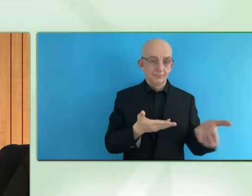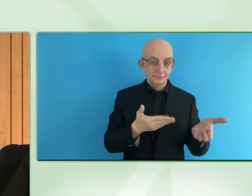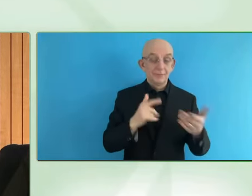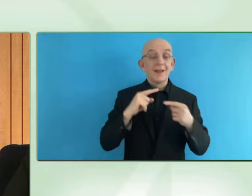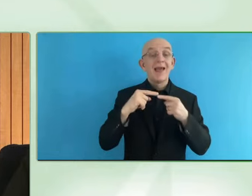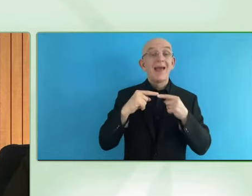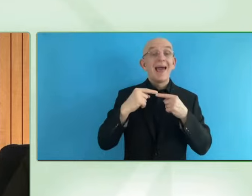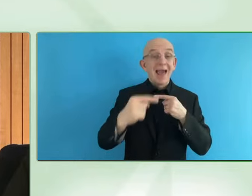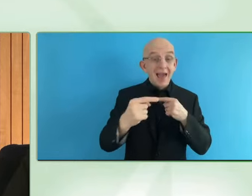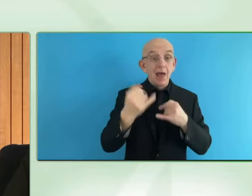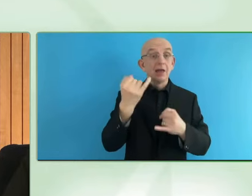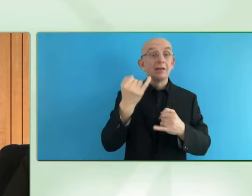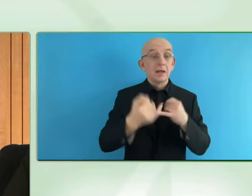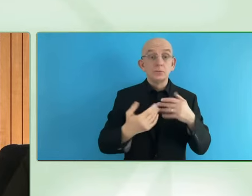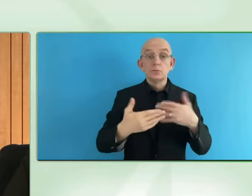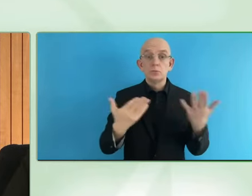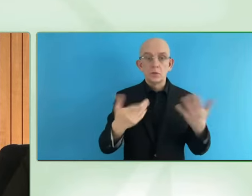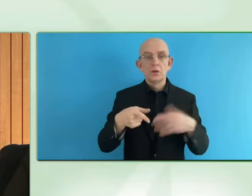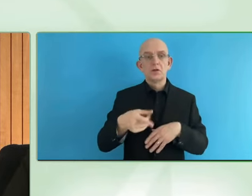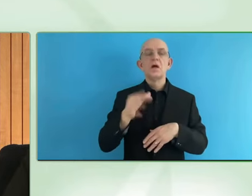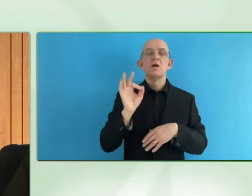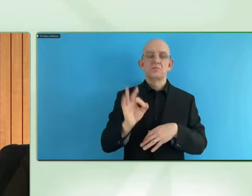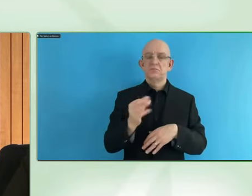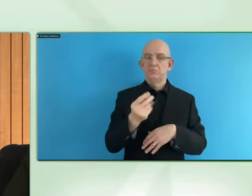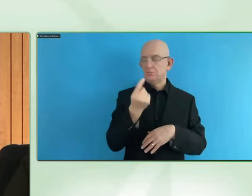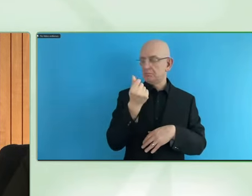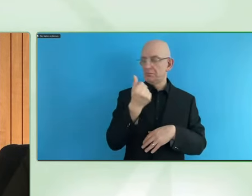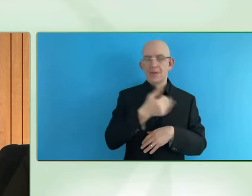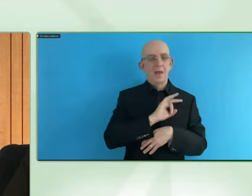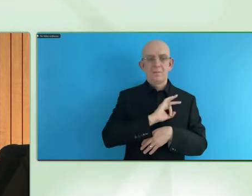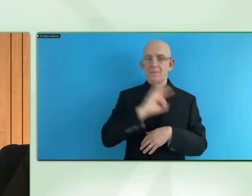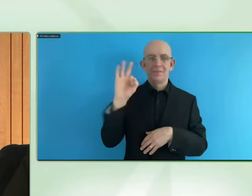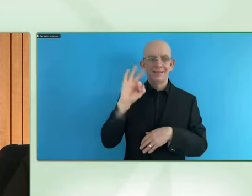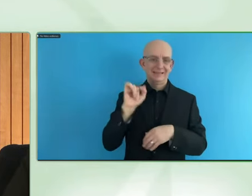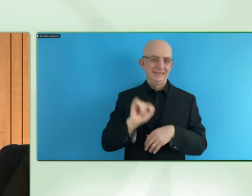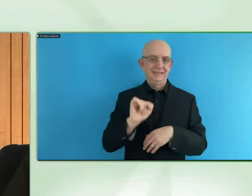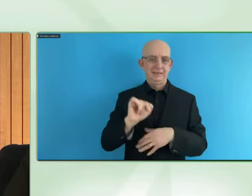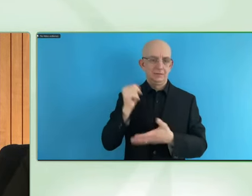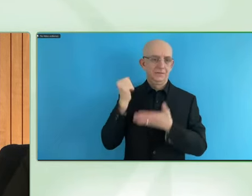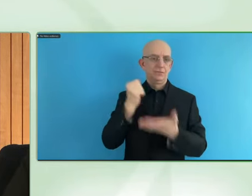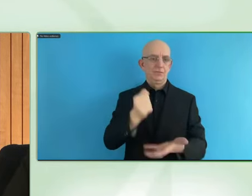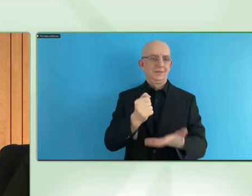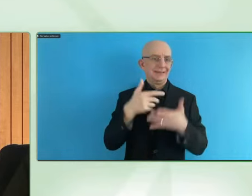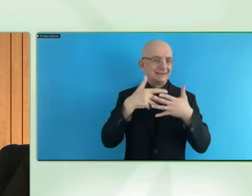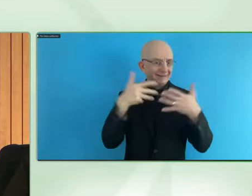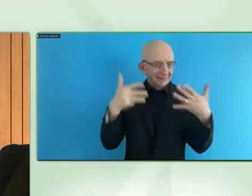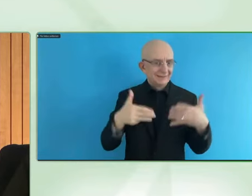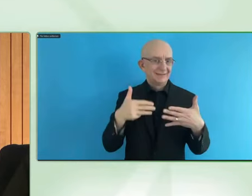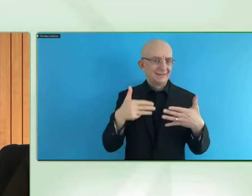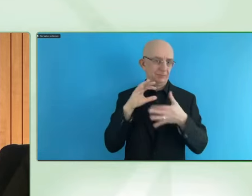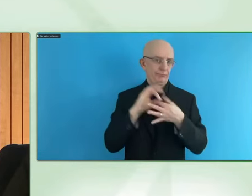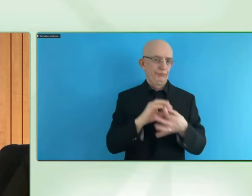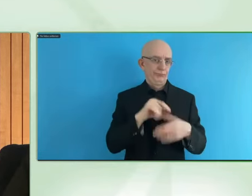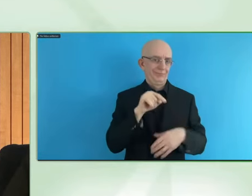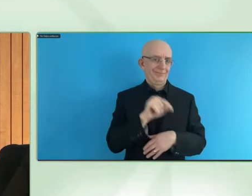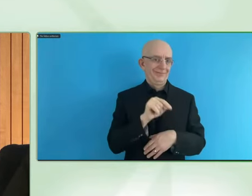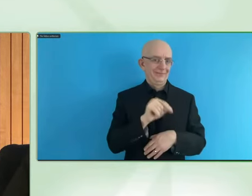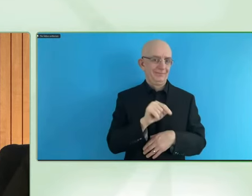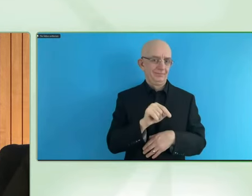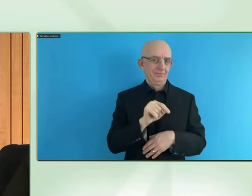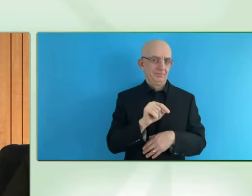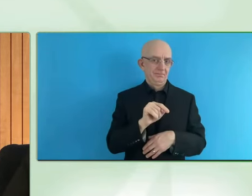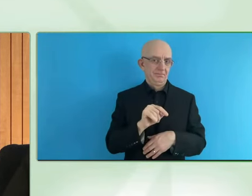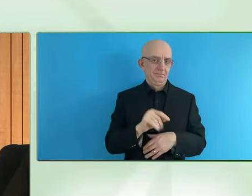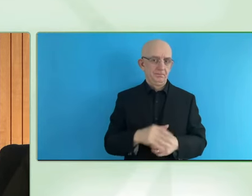personally quite surprised how we can have this knowledge since 1999, and it has been